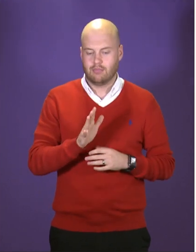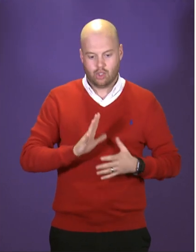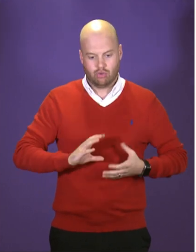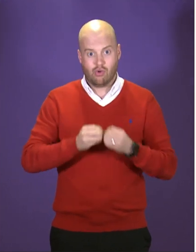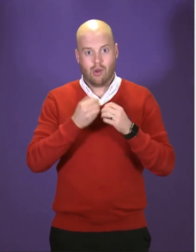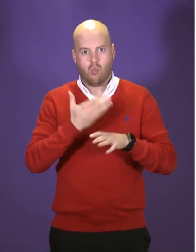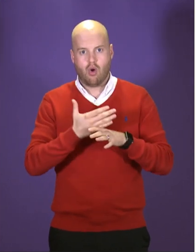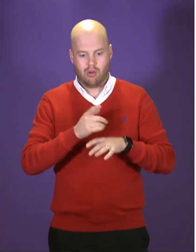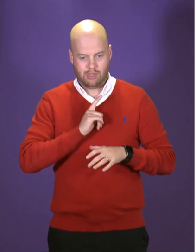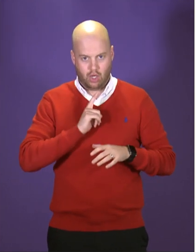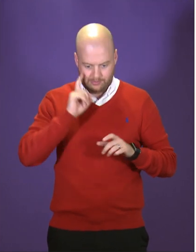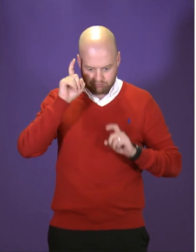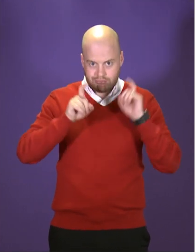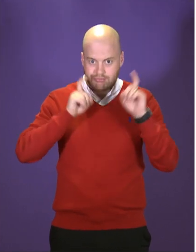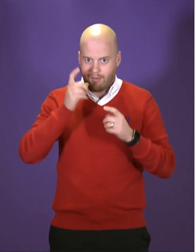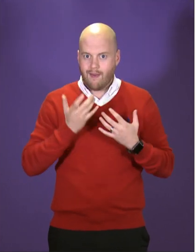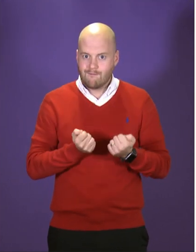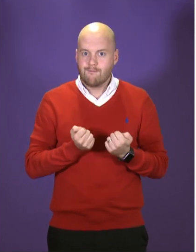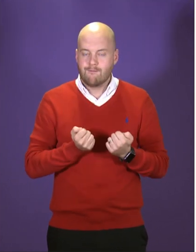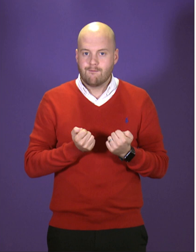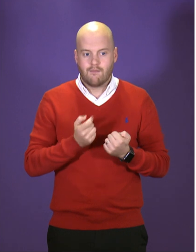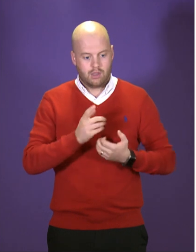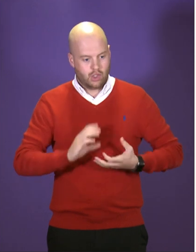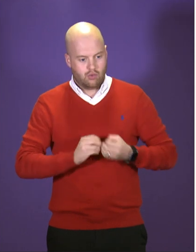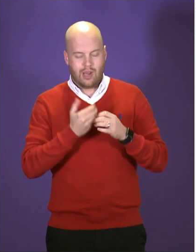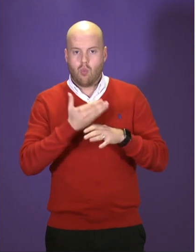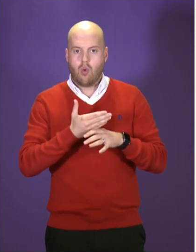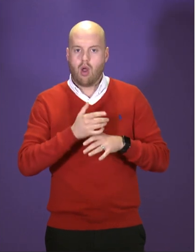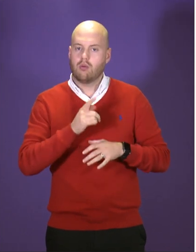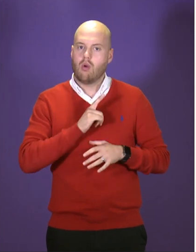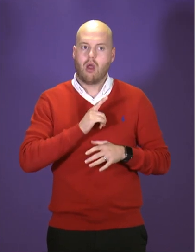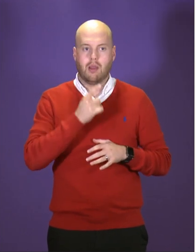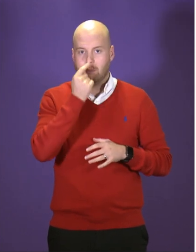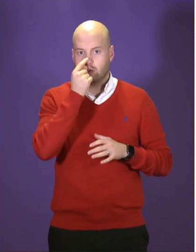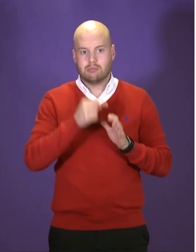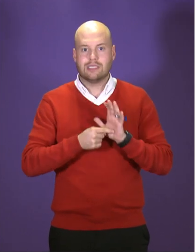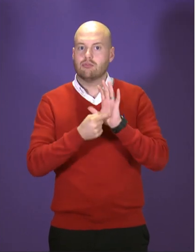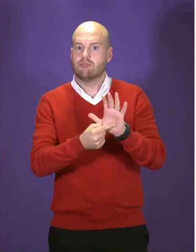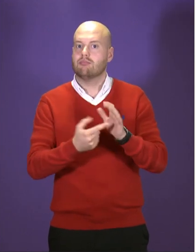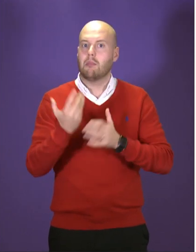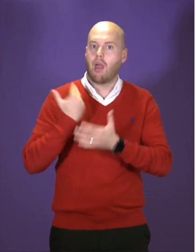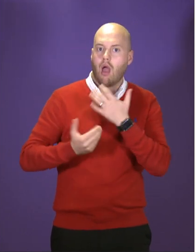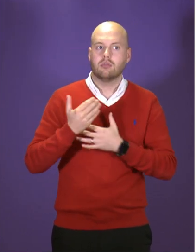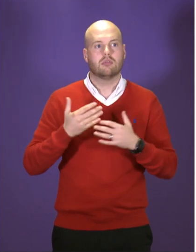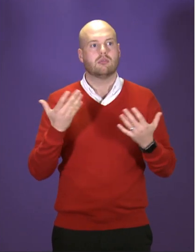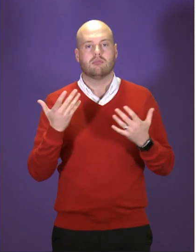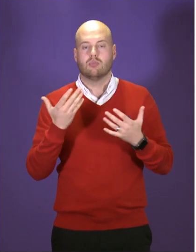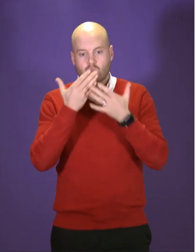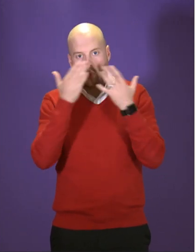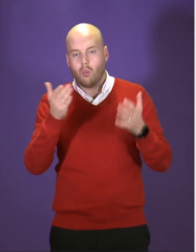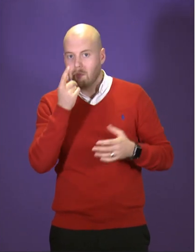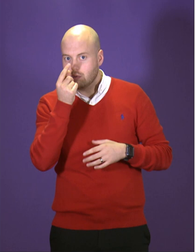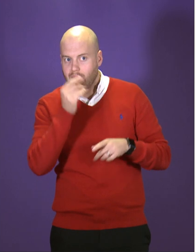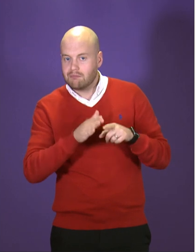create work. They create work because they wish to represent the past, reflect on the future, and perhaps